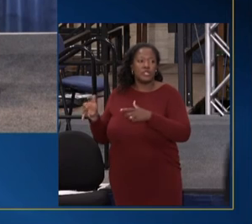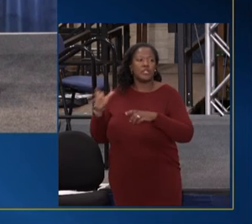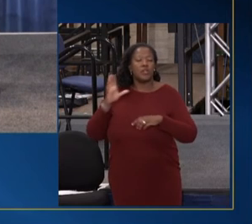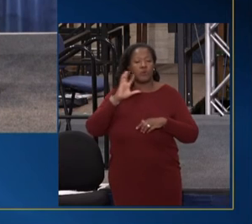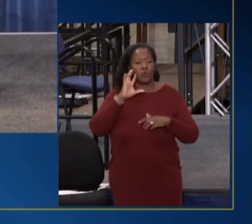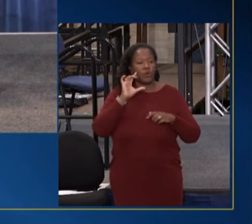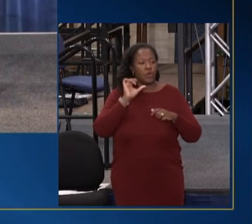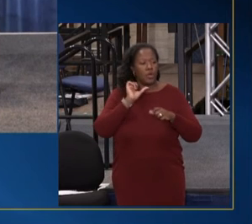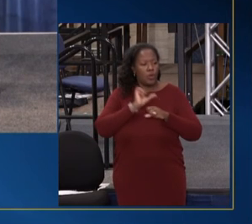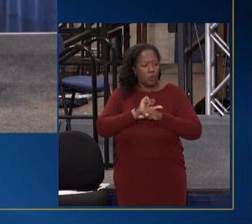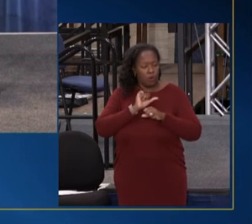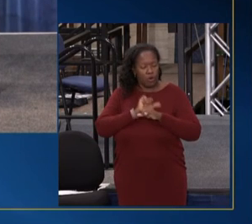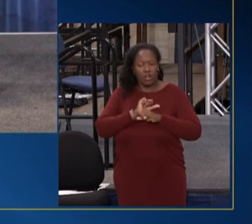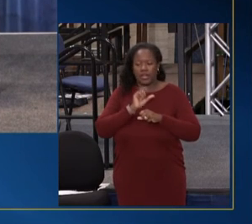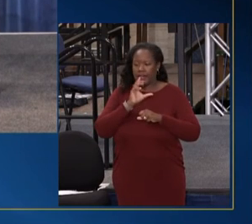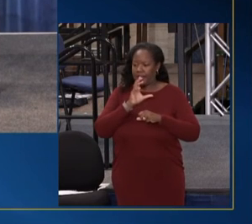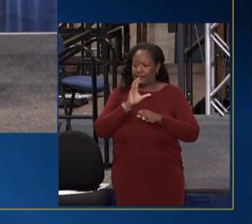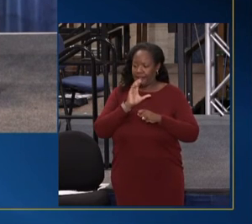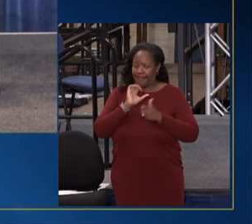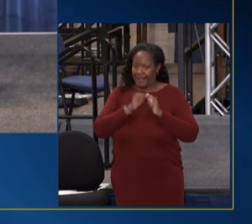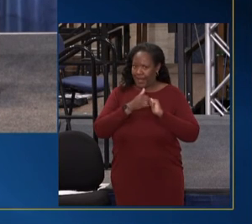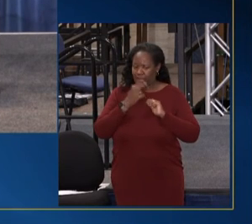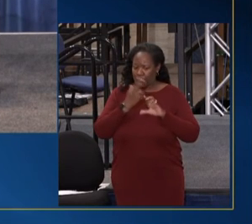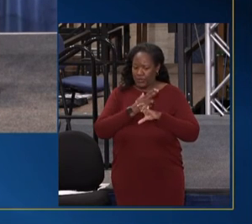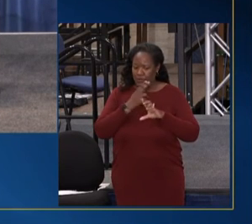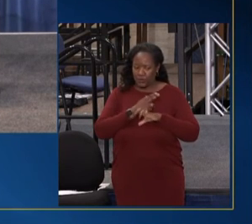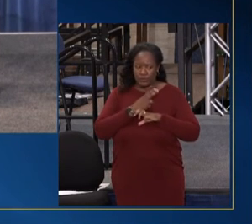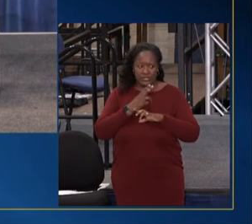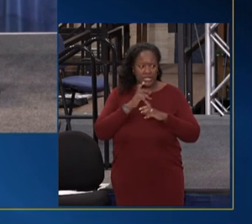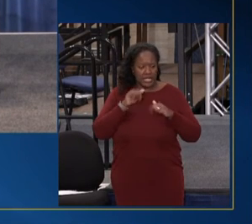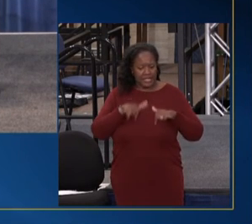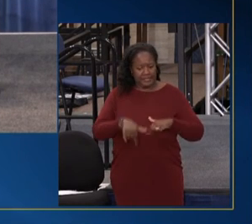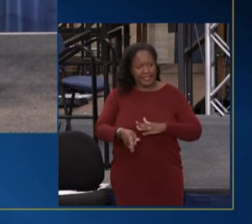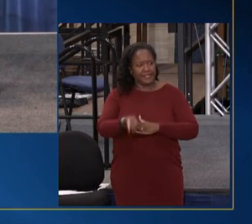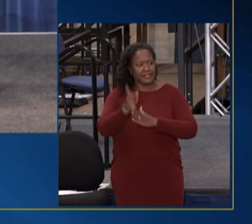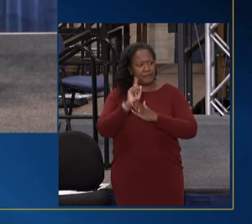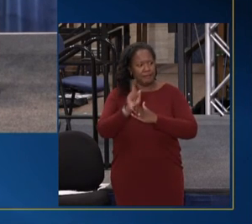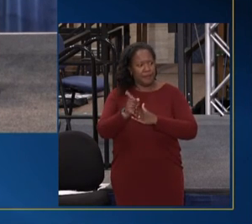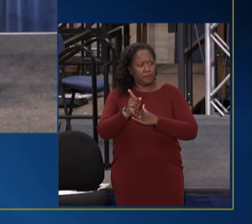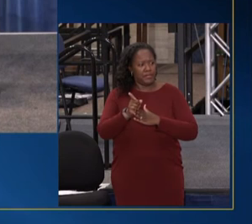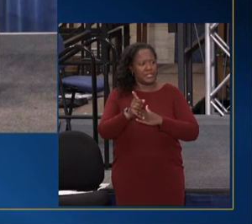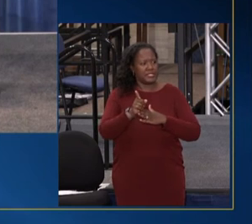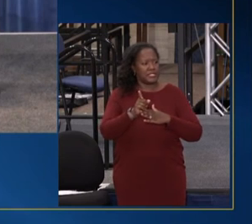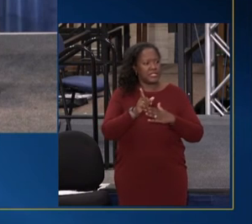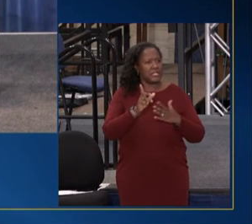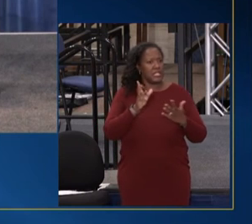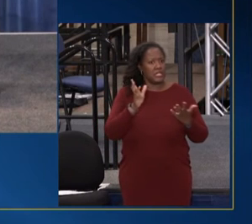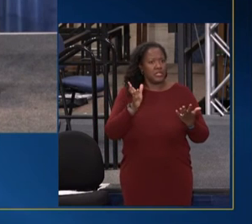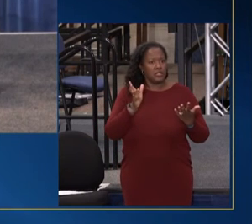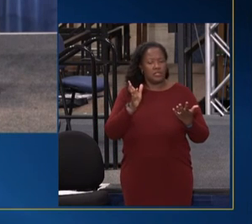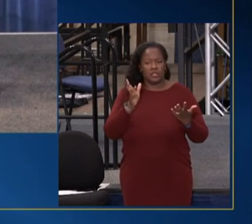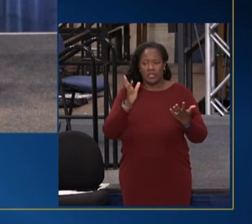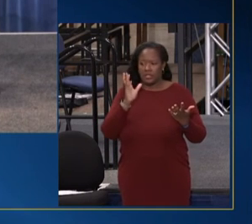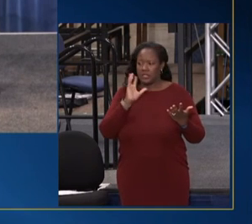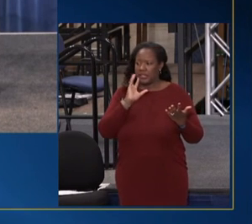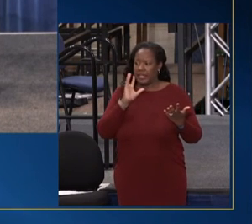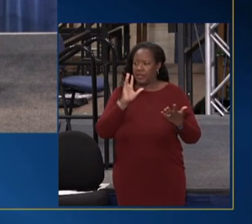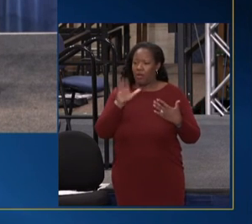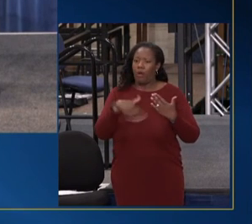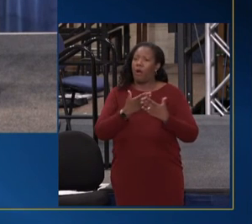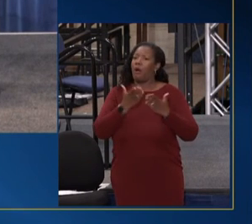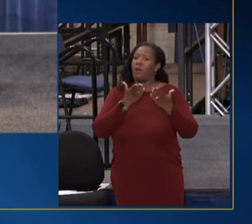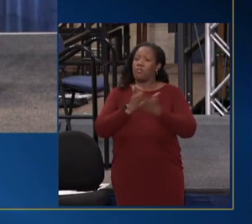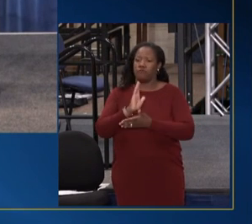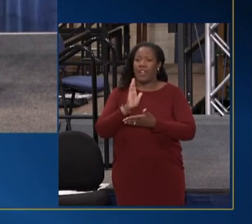organizations? And how can we use this sort of moment where really, I mean, in the dissent said it itself, right? Like really all rights are